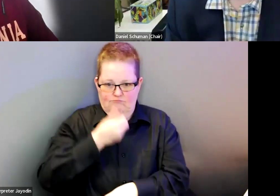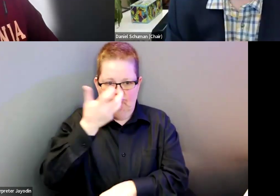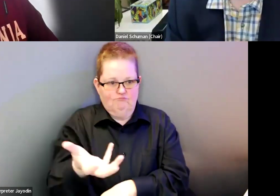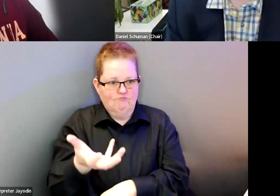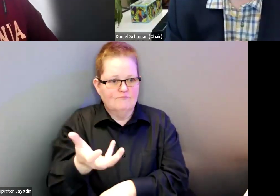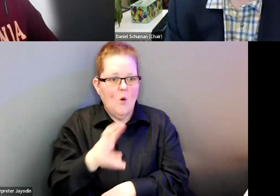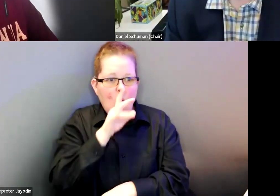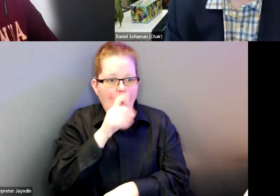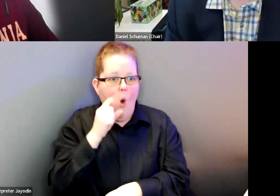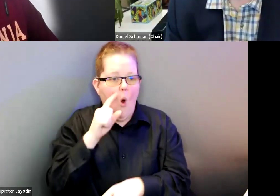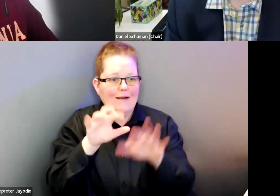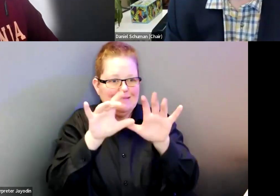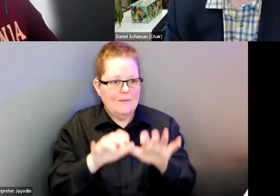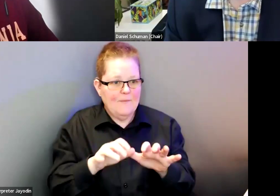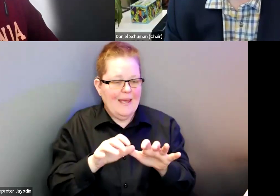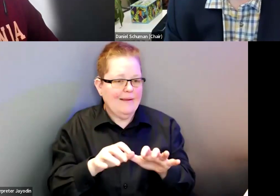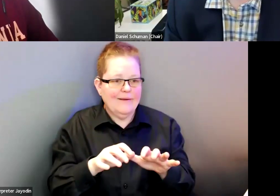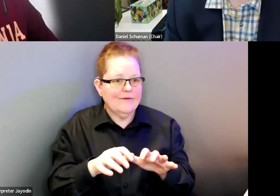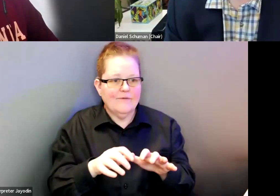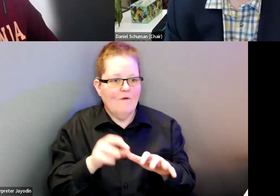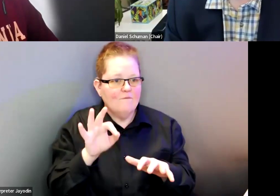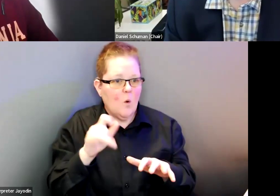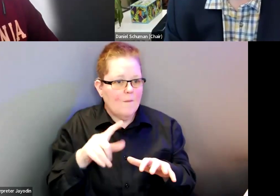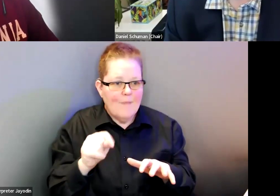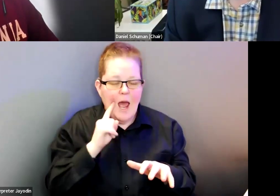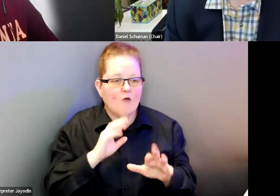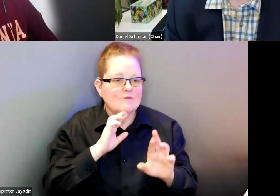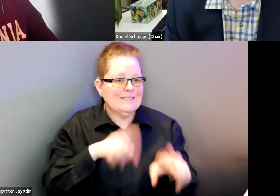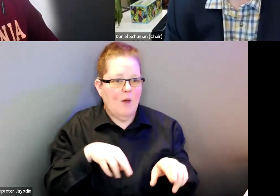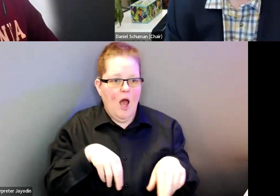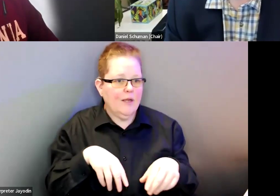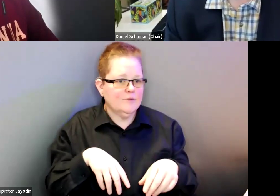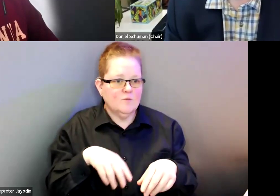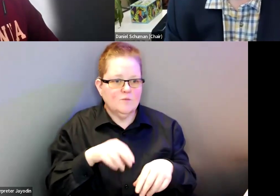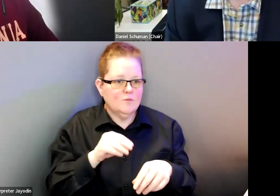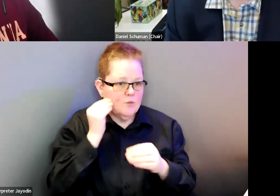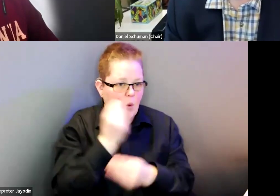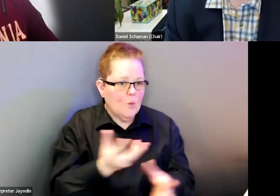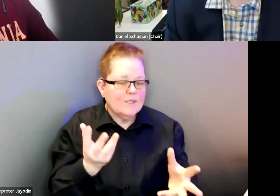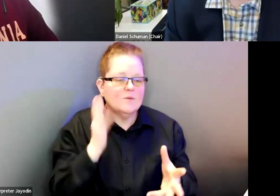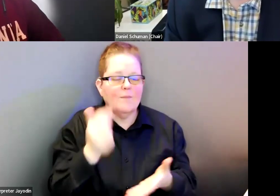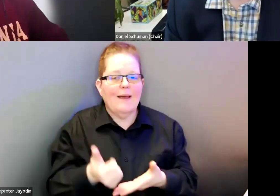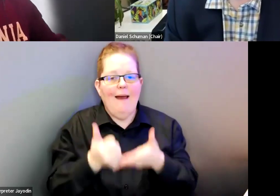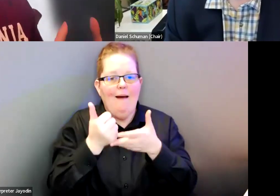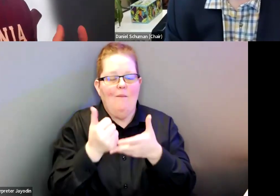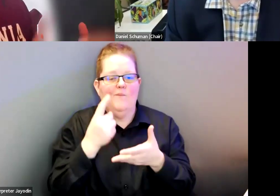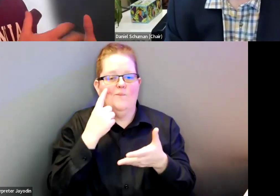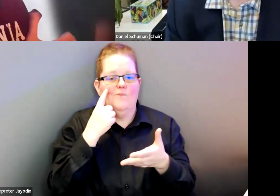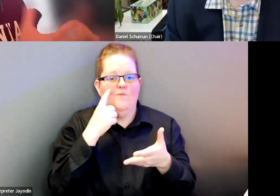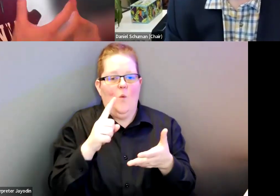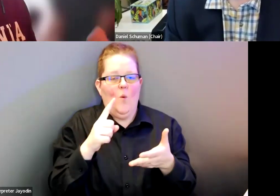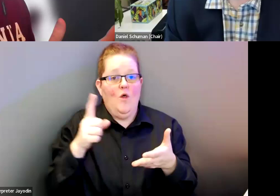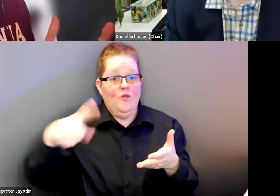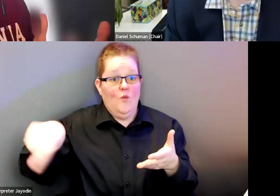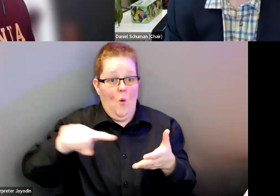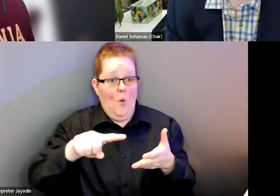submitting ideas in a written format or responding to a Federal Register notice, that it would be helpful for those individuals,